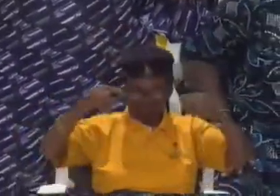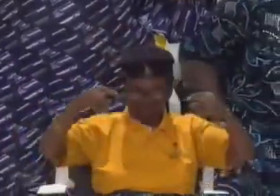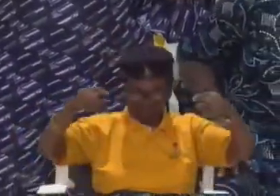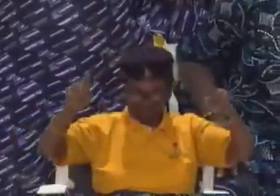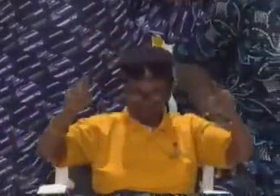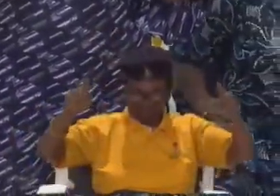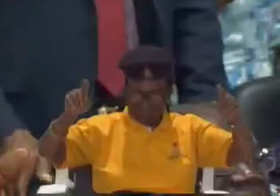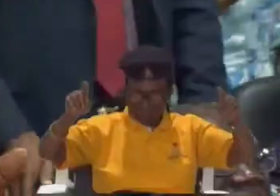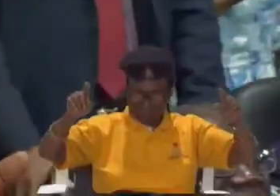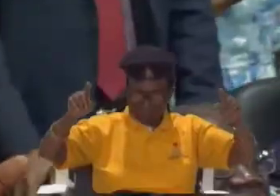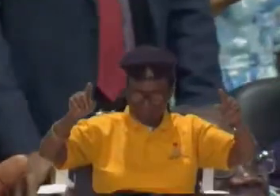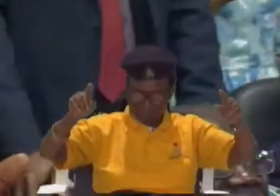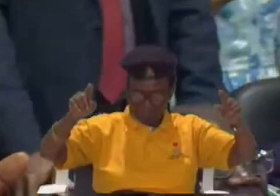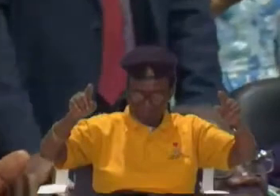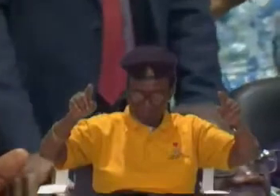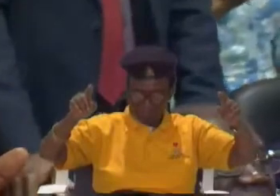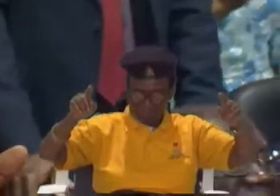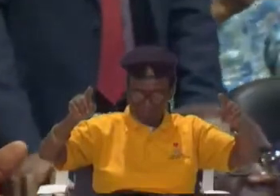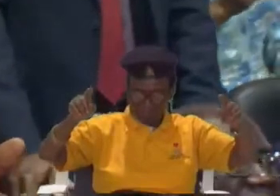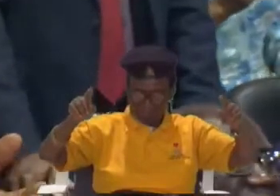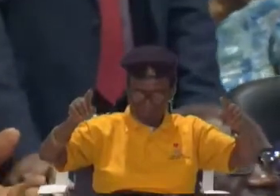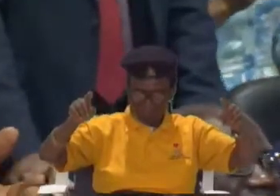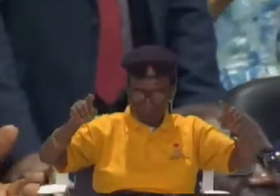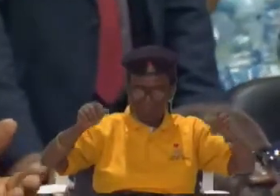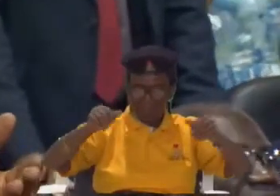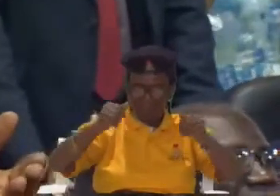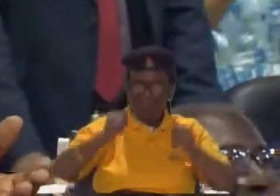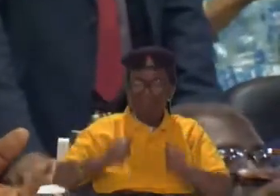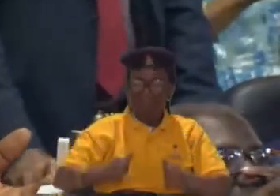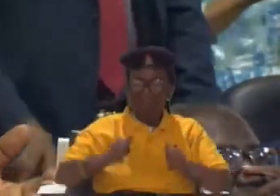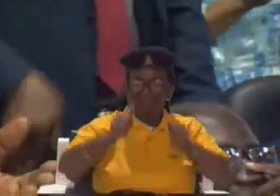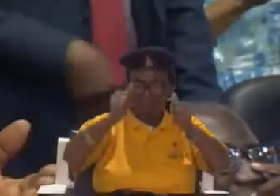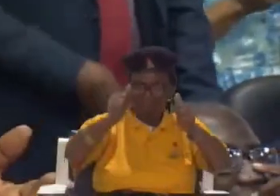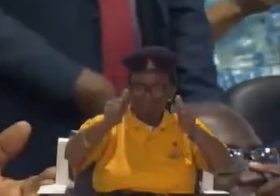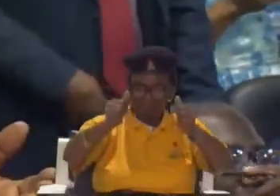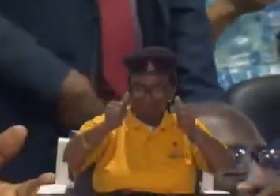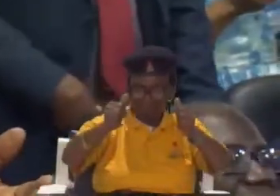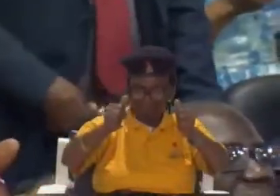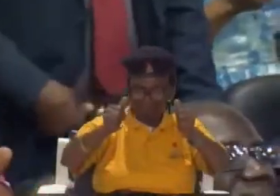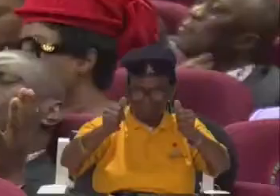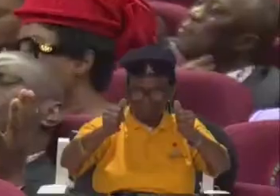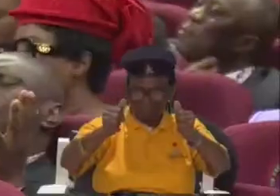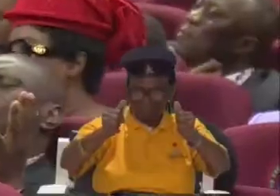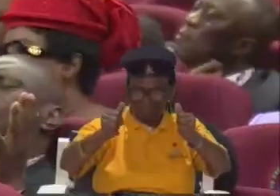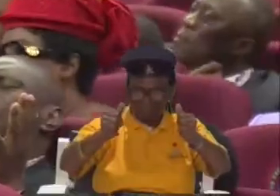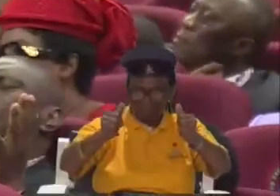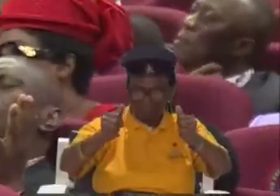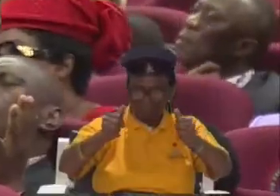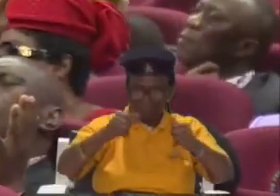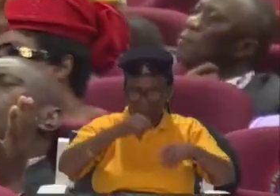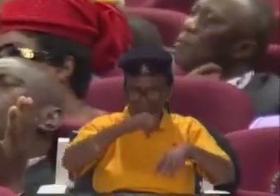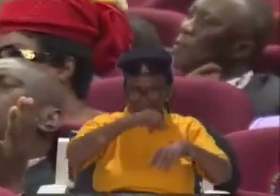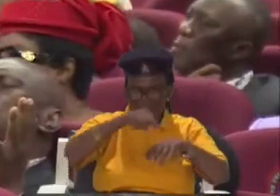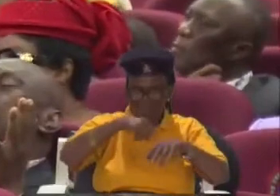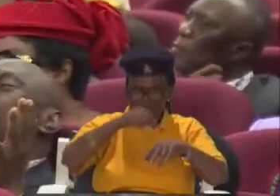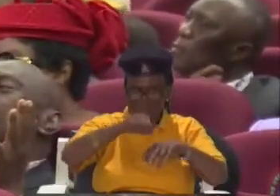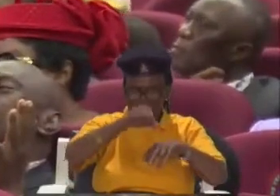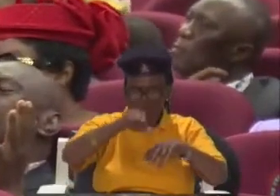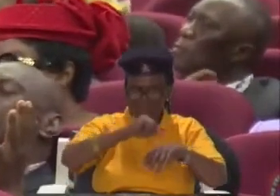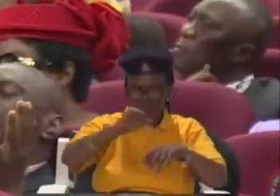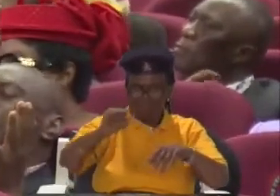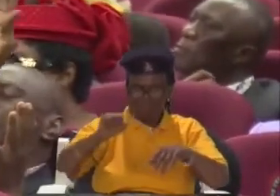aseyori. Of promotion. Ti igbega. Of anointing. Ti ifami ororo